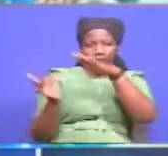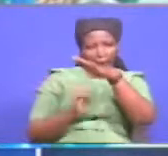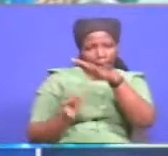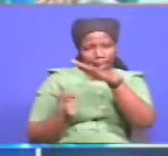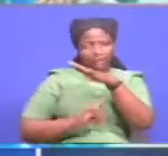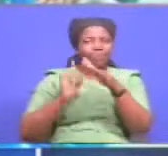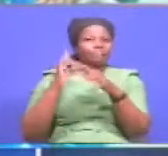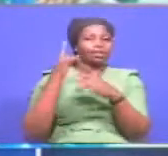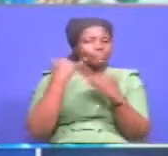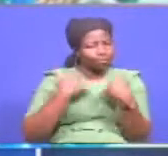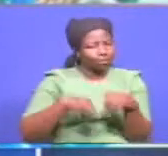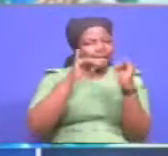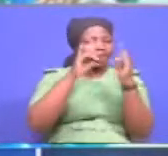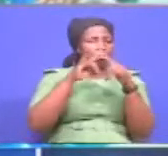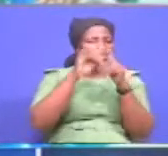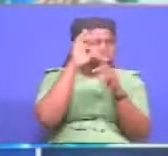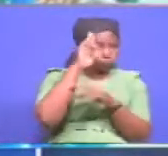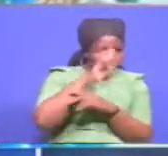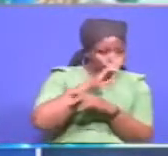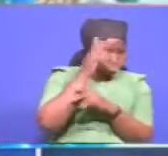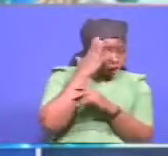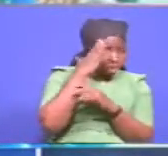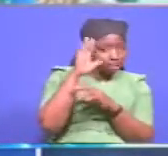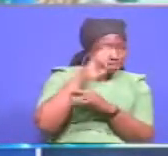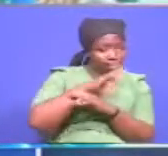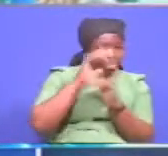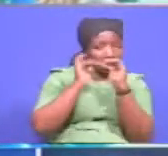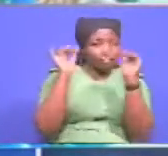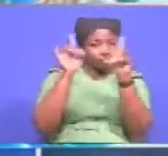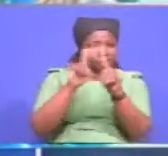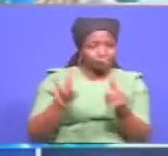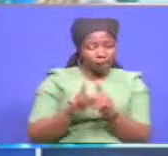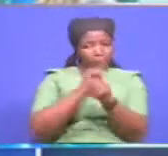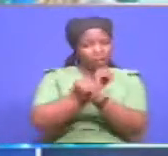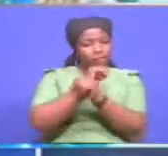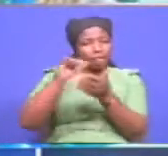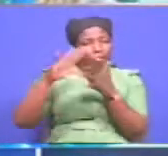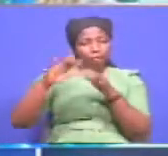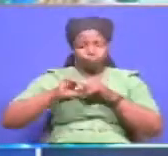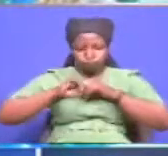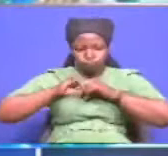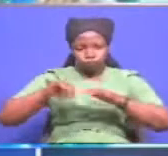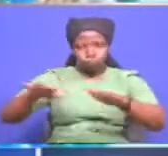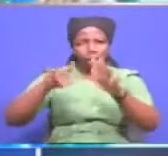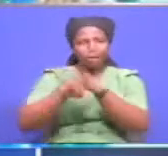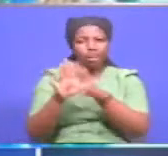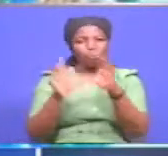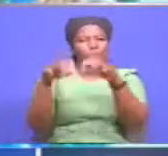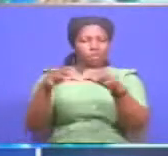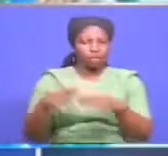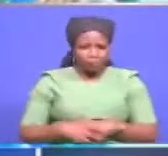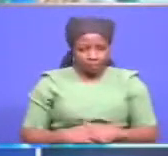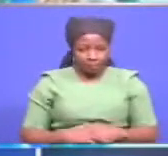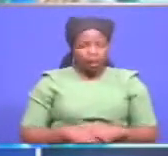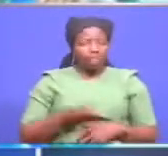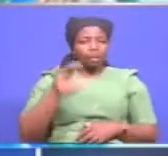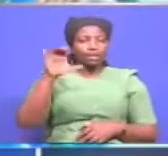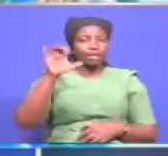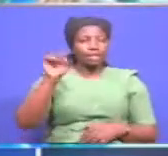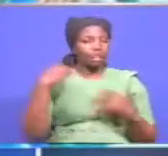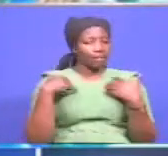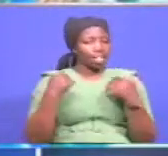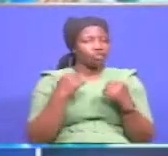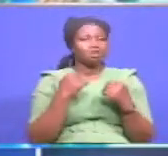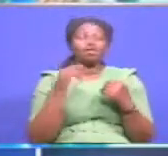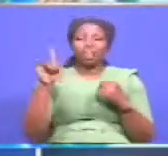risk levels and prevent further community spread of the new COVID-19 variant. The health CS was speaking in Nyeri, where